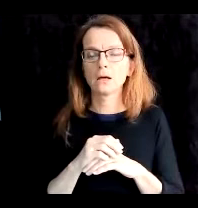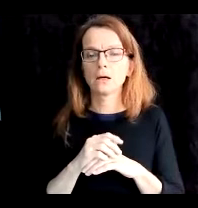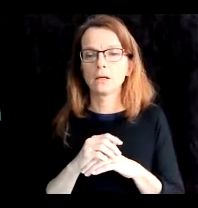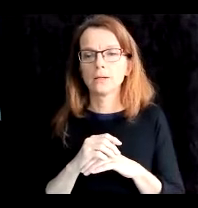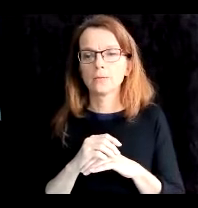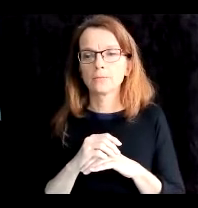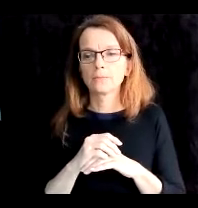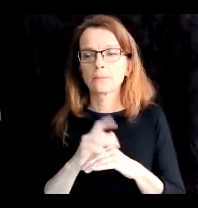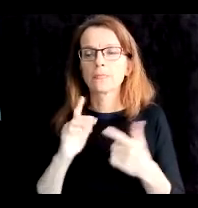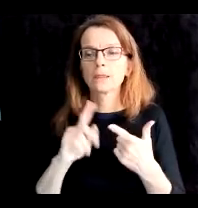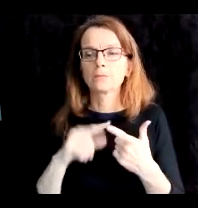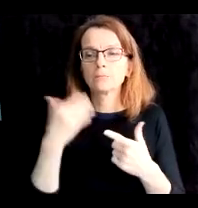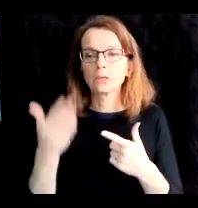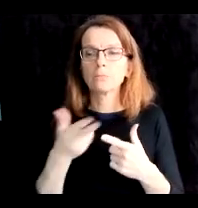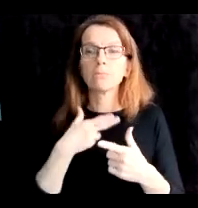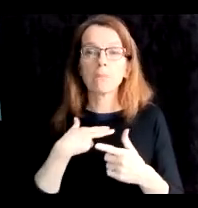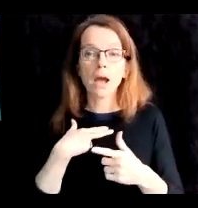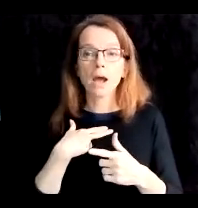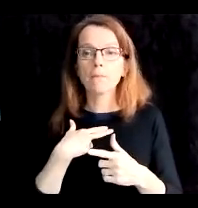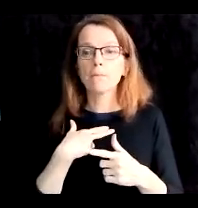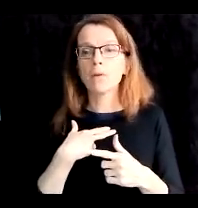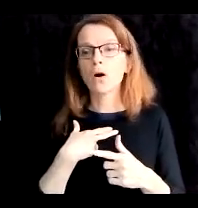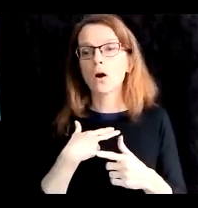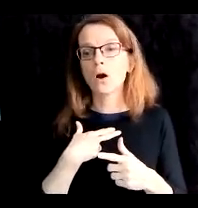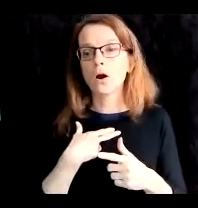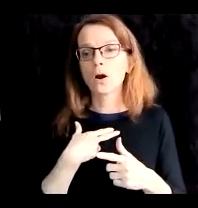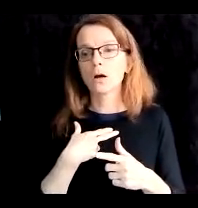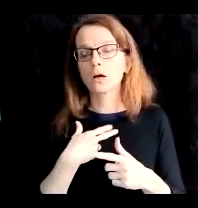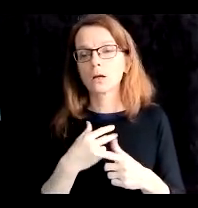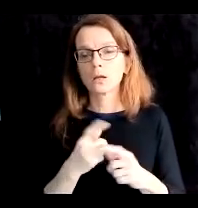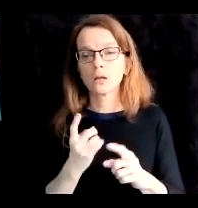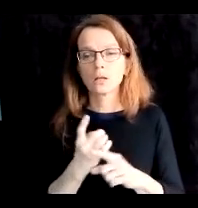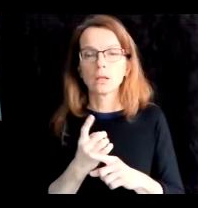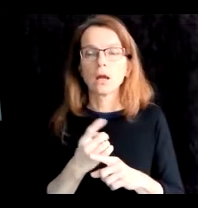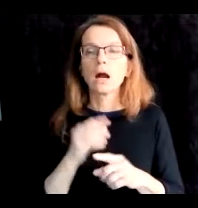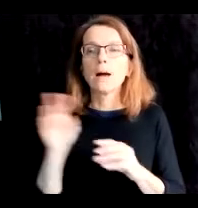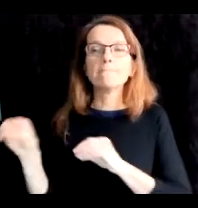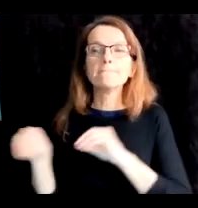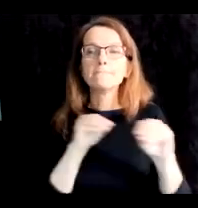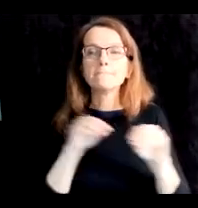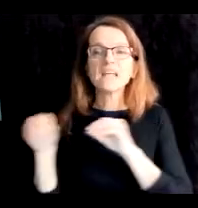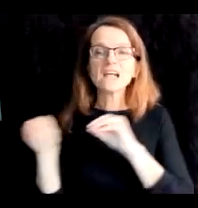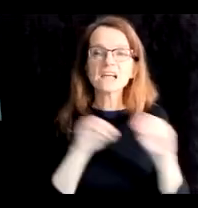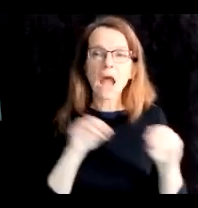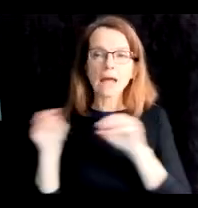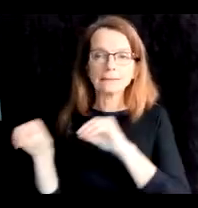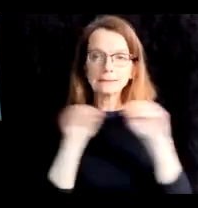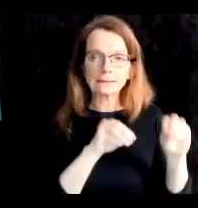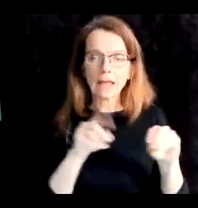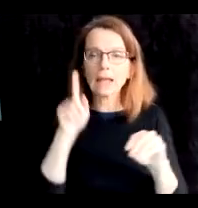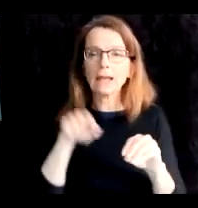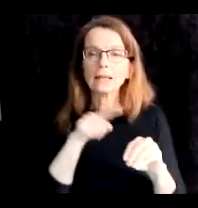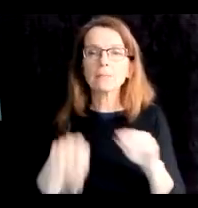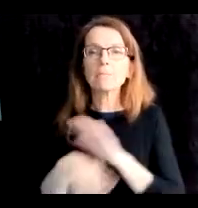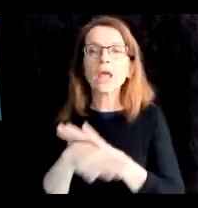us, even if our countries are not involved in this kind of a conflict. Of course, climate change becoming the big